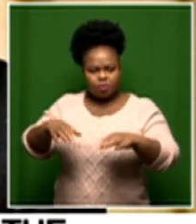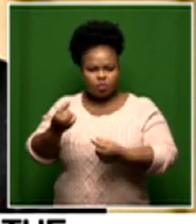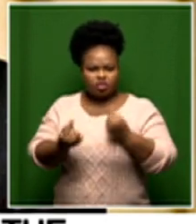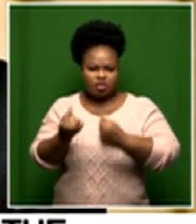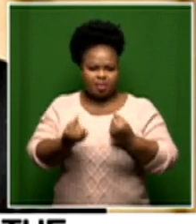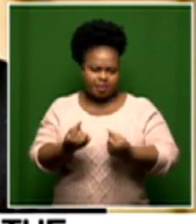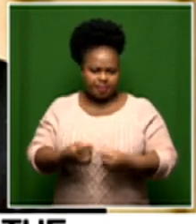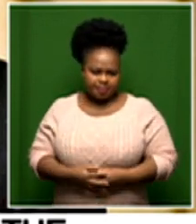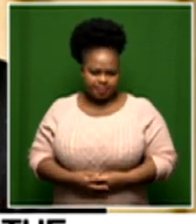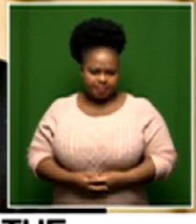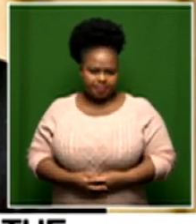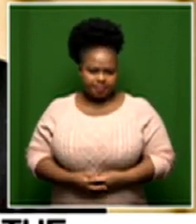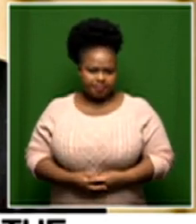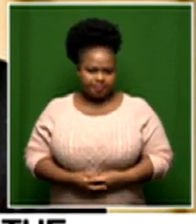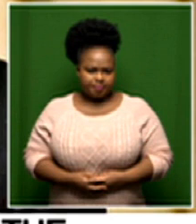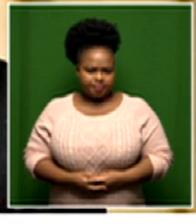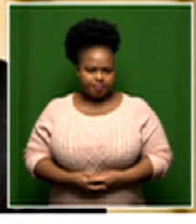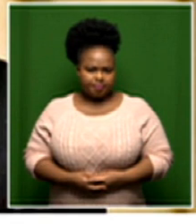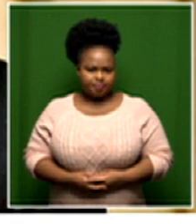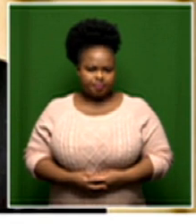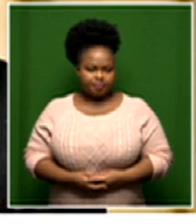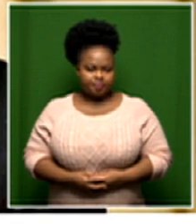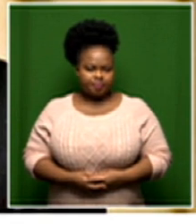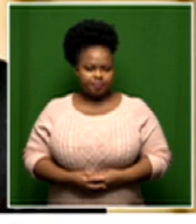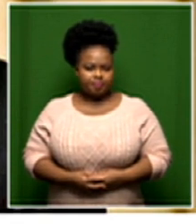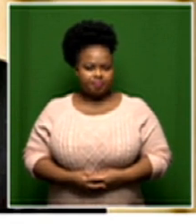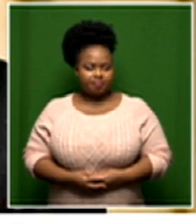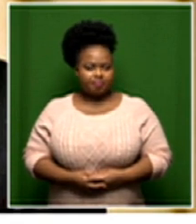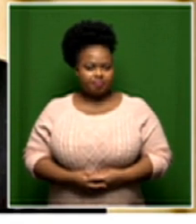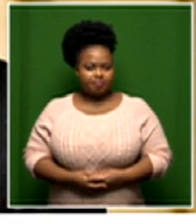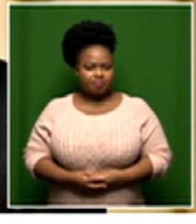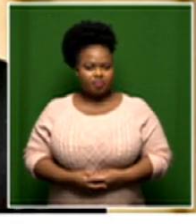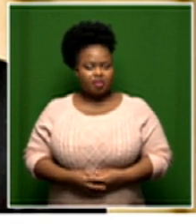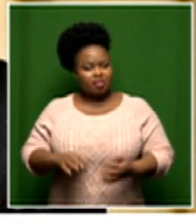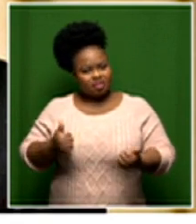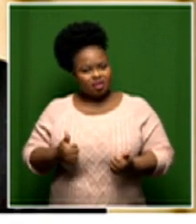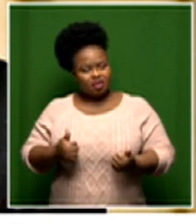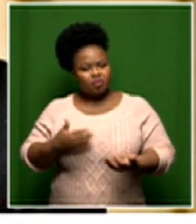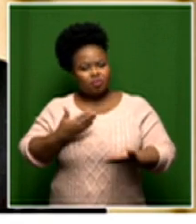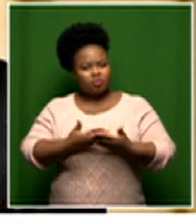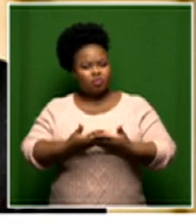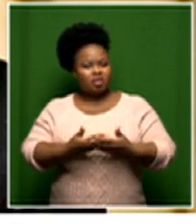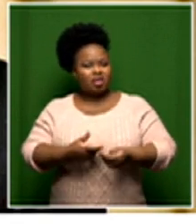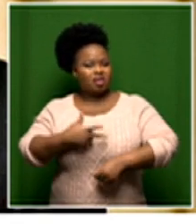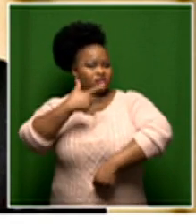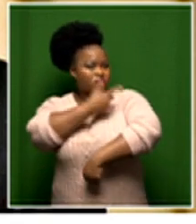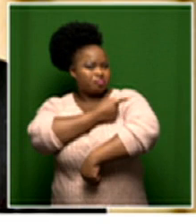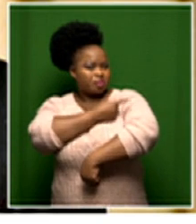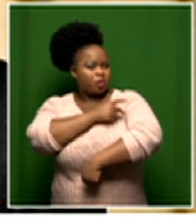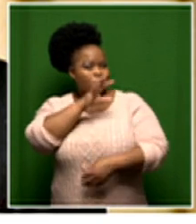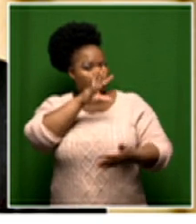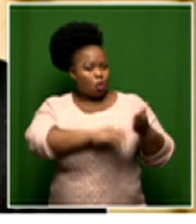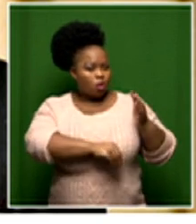infection. Now, if you vaccinate everybody and live out the prisons, that is where